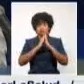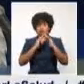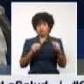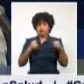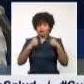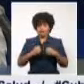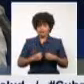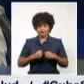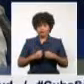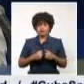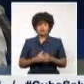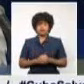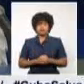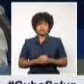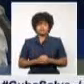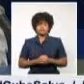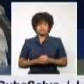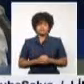6,047.